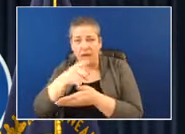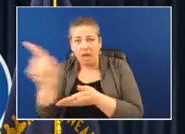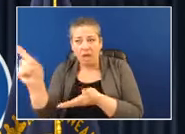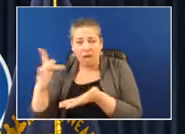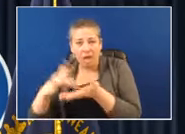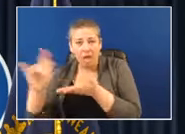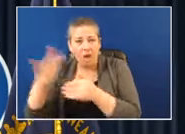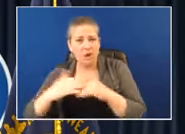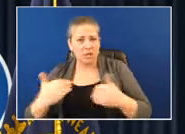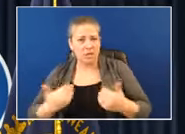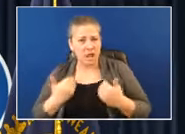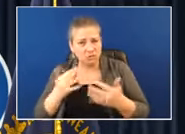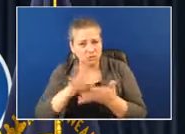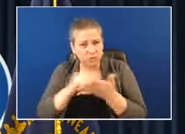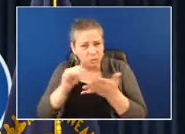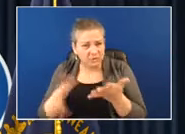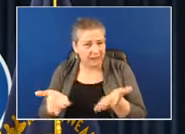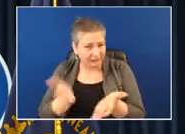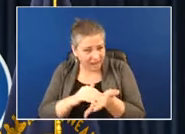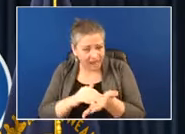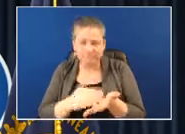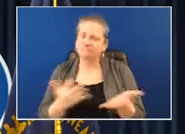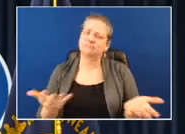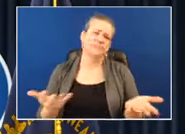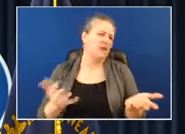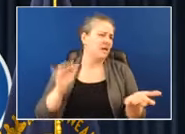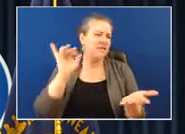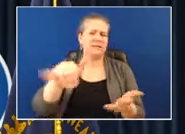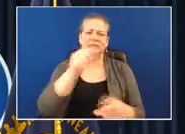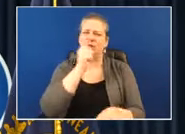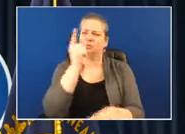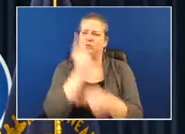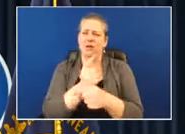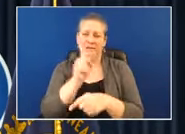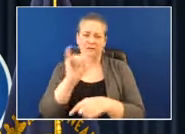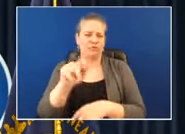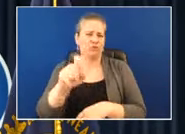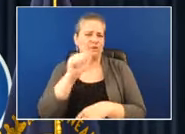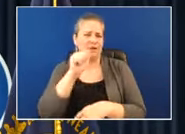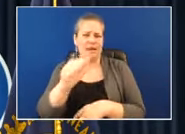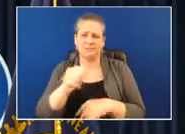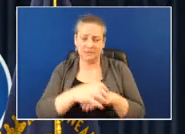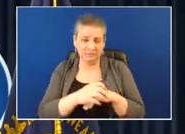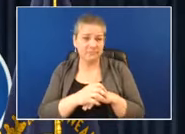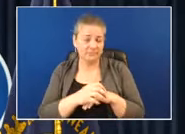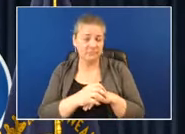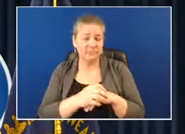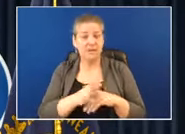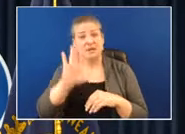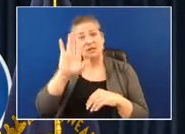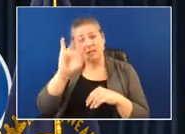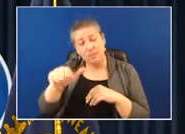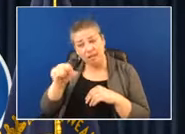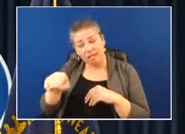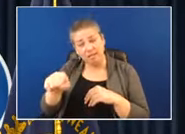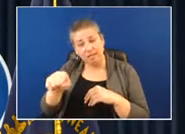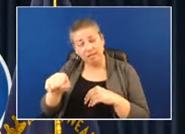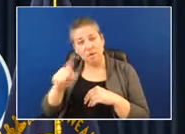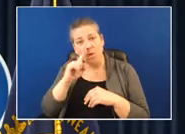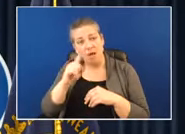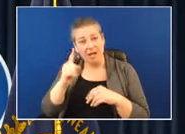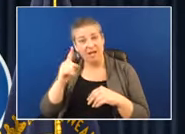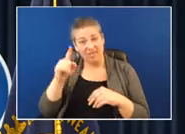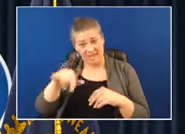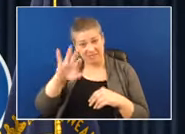students is simply not the direction Kentucky should go. And the bill would send taxpayer dollars to charter schools that have boards that are